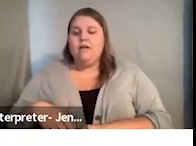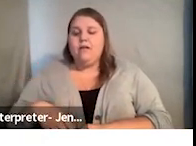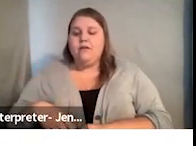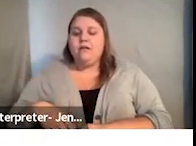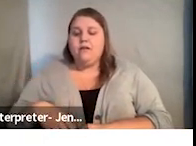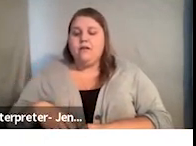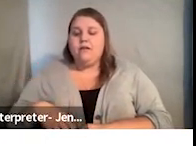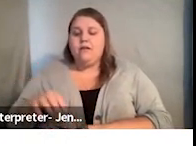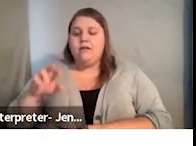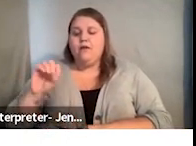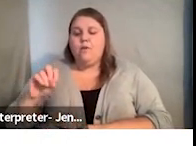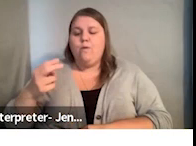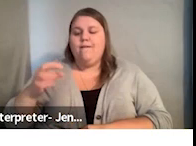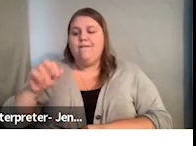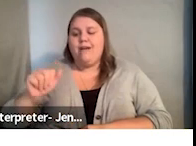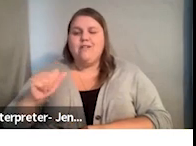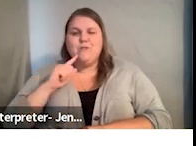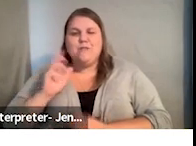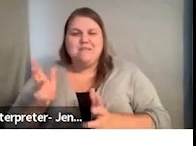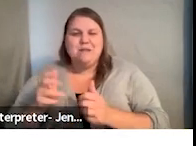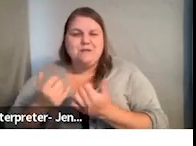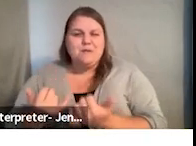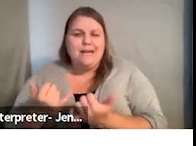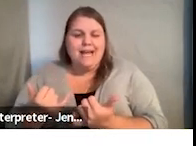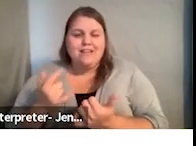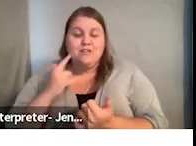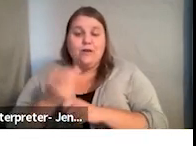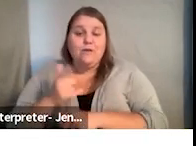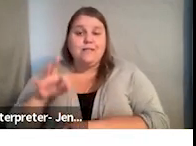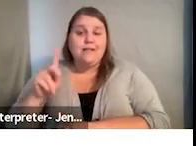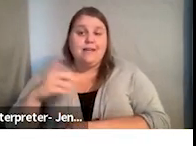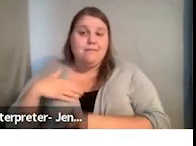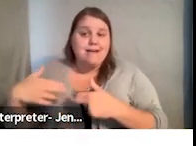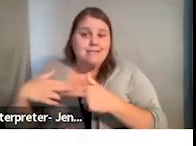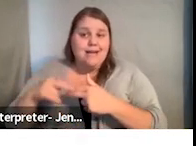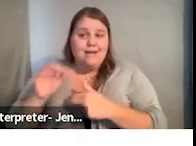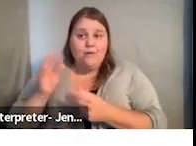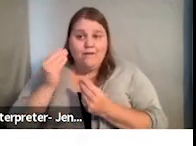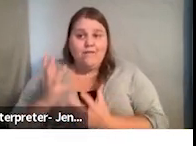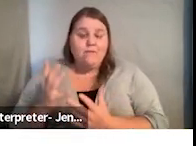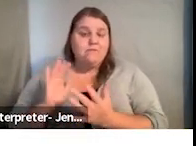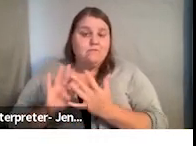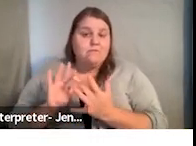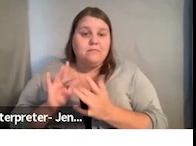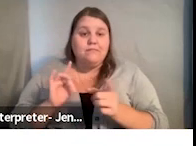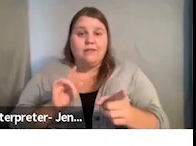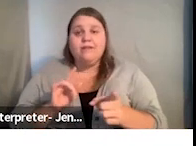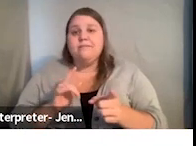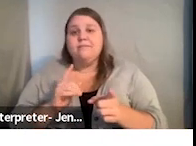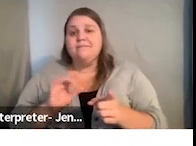close, use the links in my slides. If you have information, my contact information follows, and I'll hand it over to